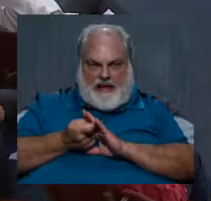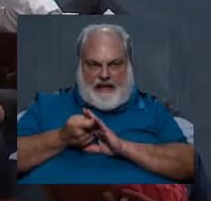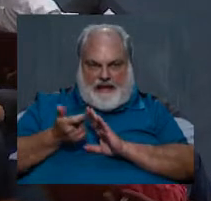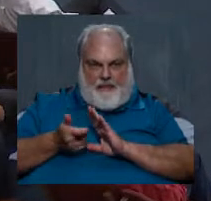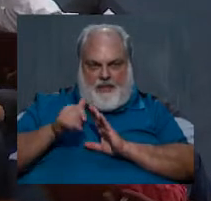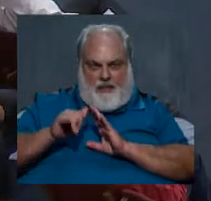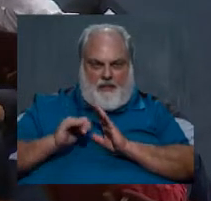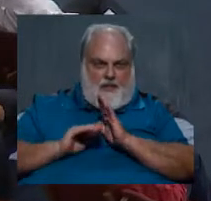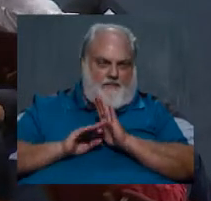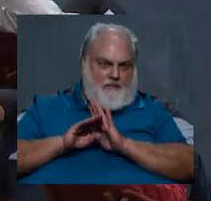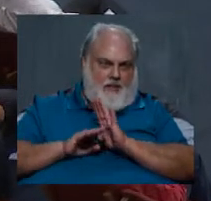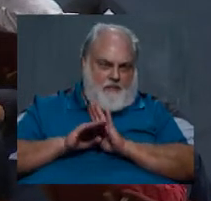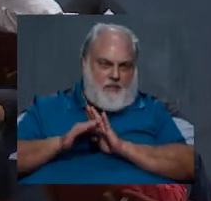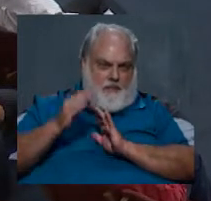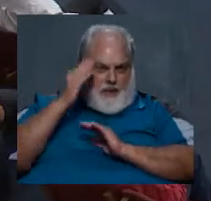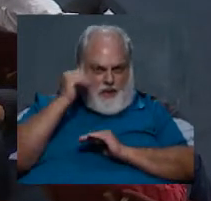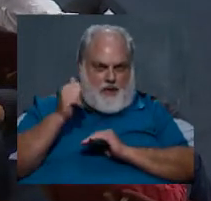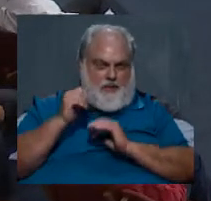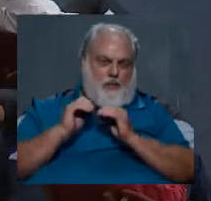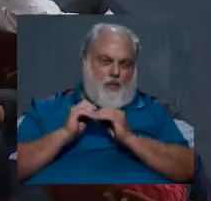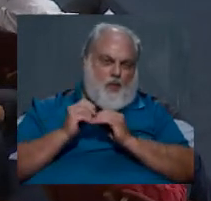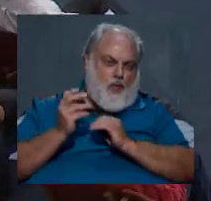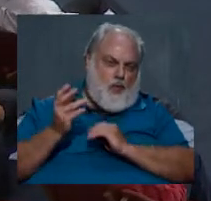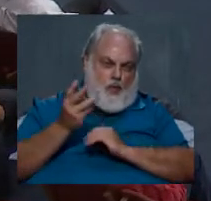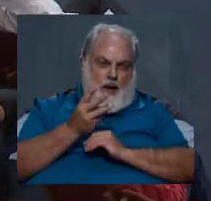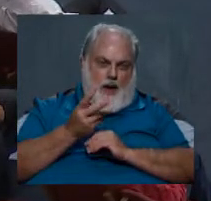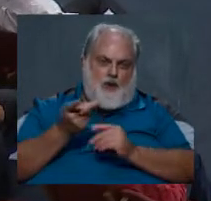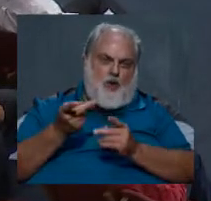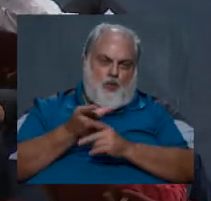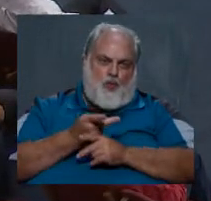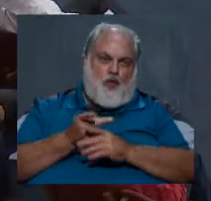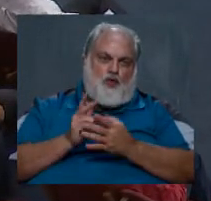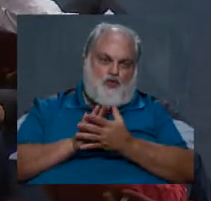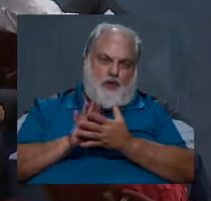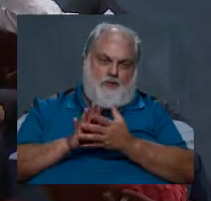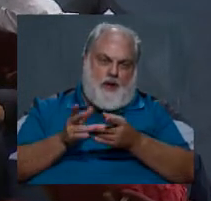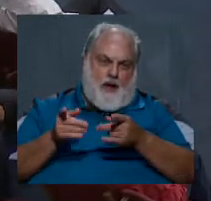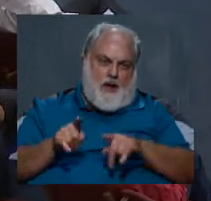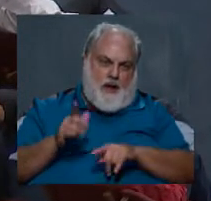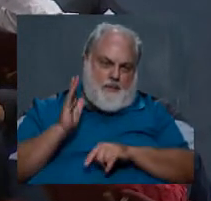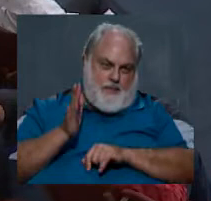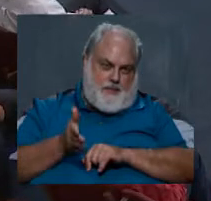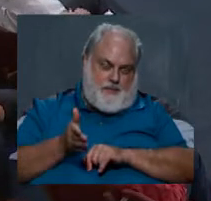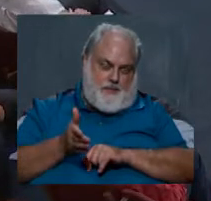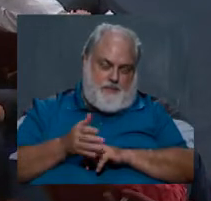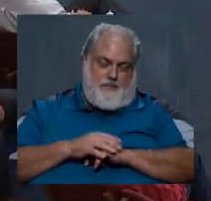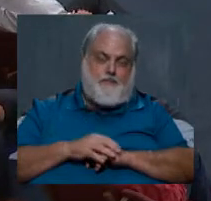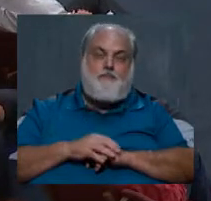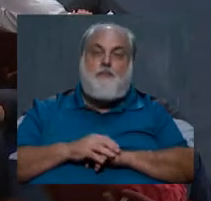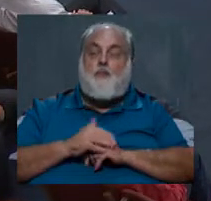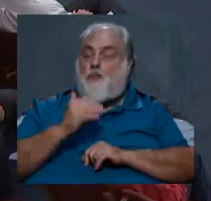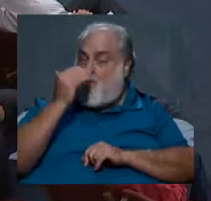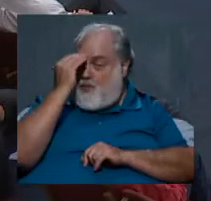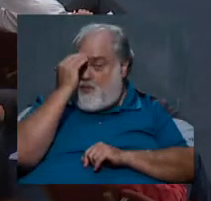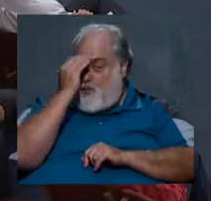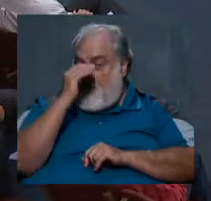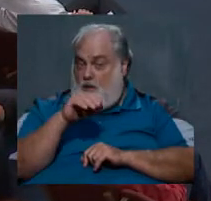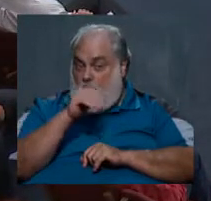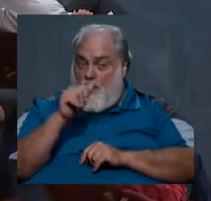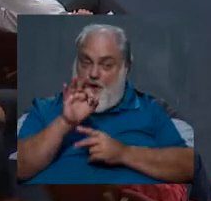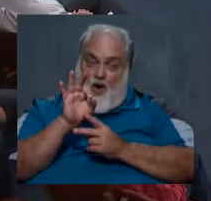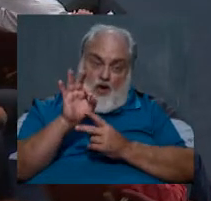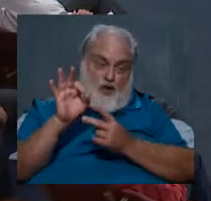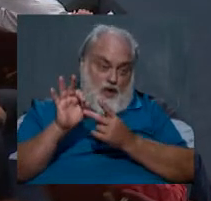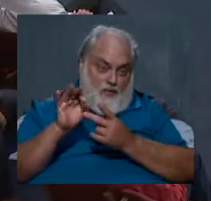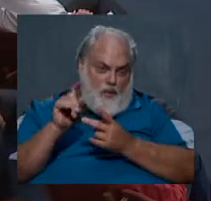because further development to the west is where the traffic is going to be generated. Certainly there is other roads, alternatives, trying to look at